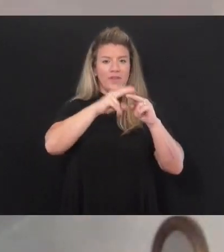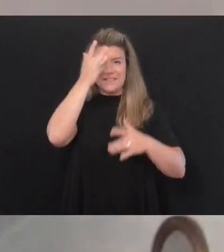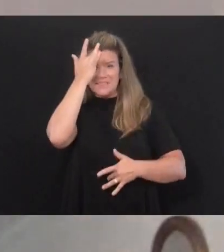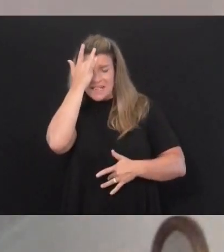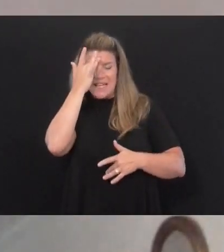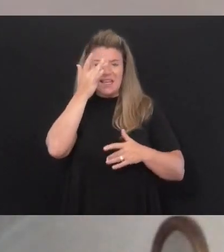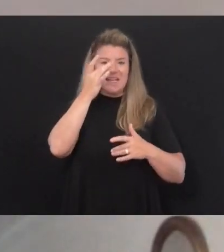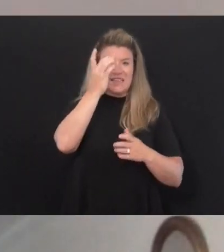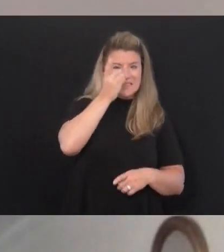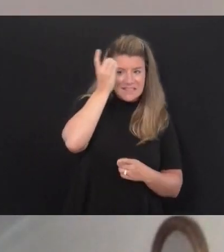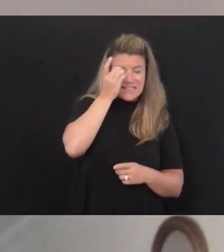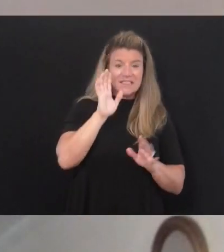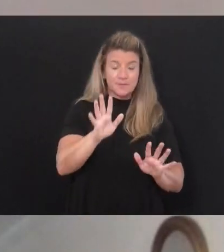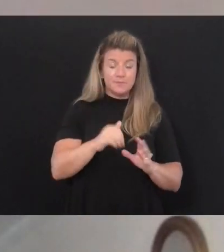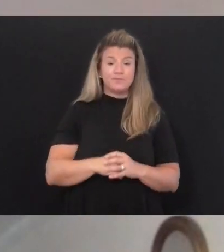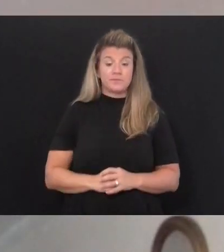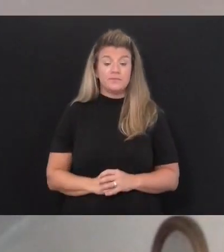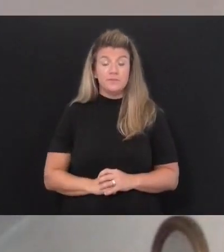you'll see